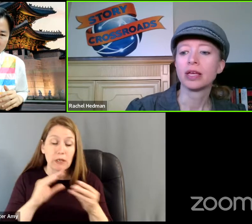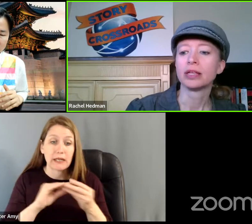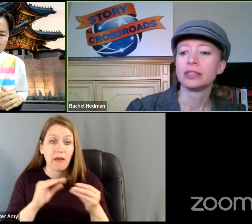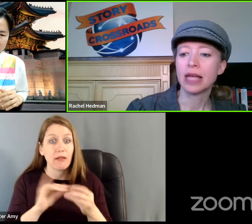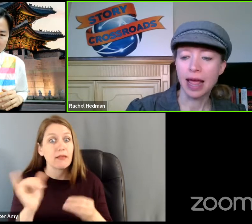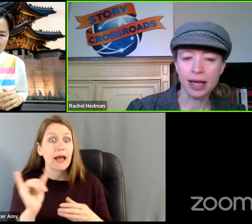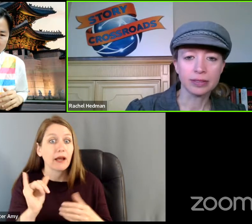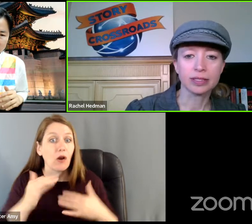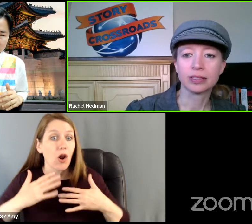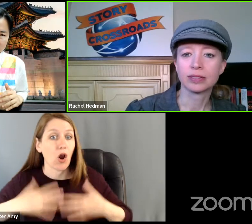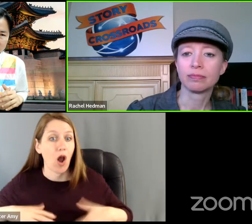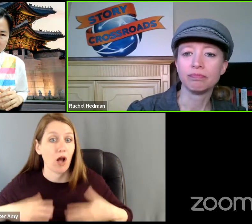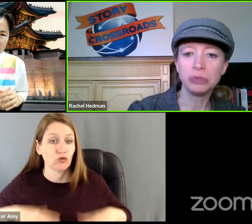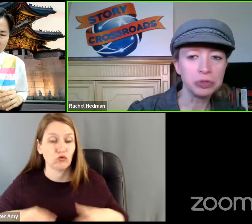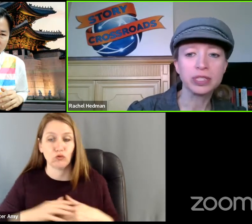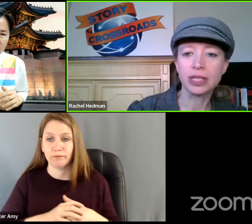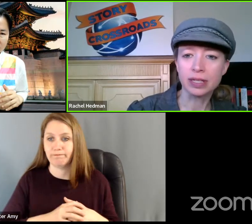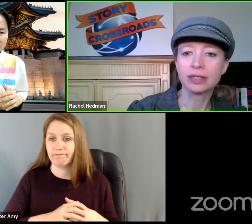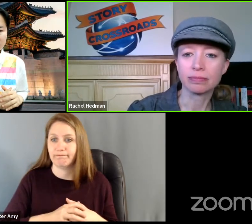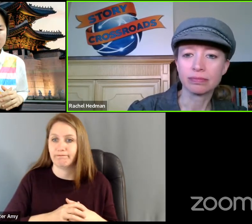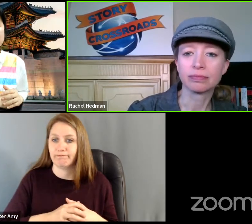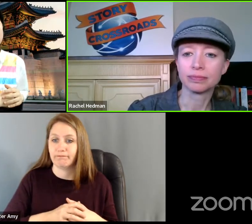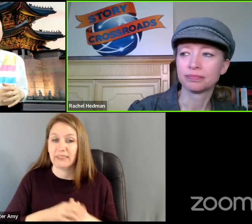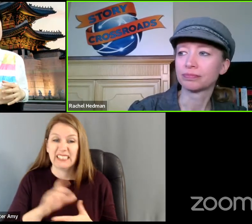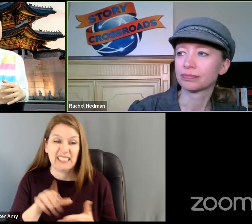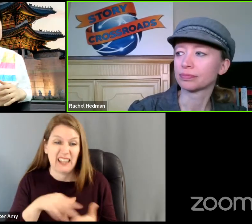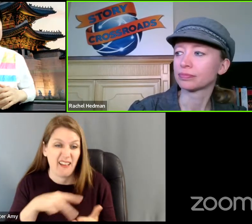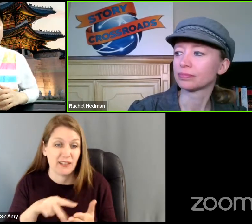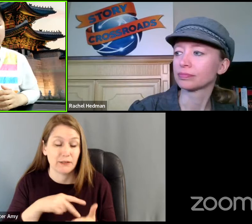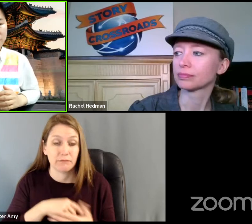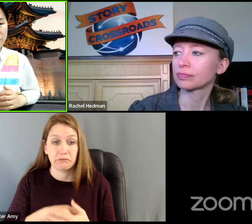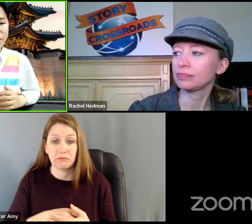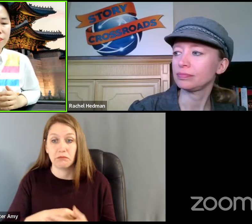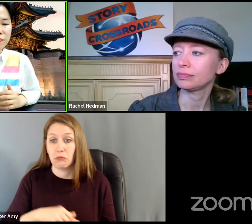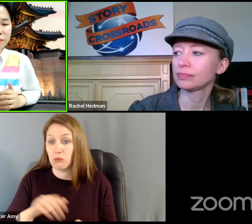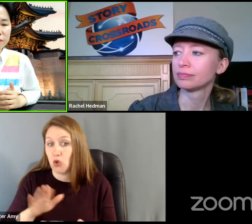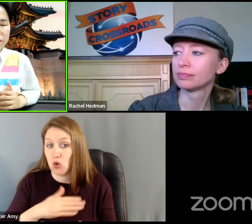costumes, dance, music?